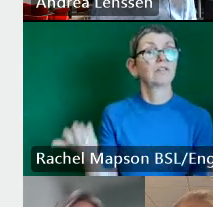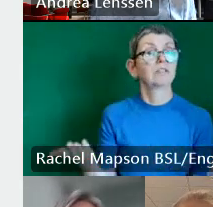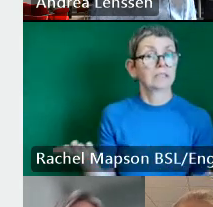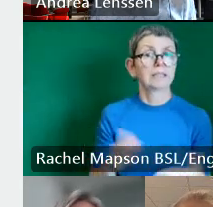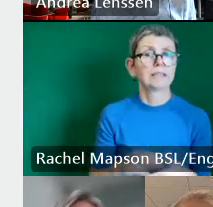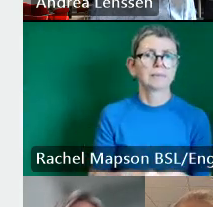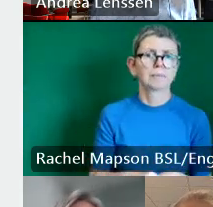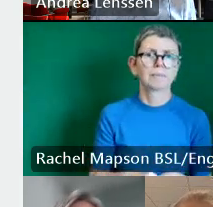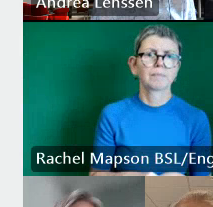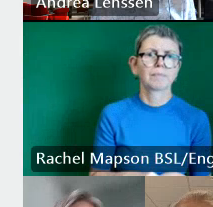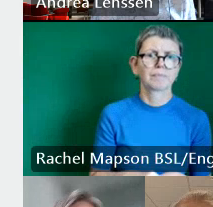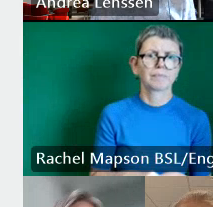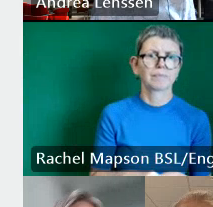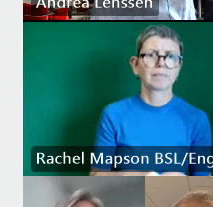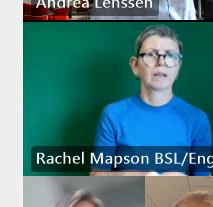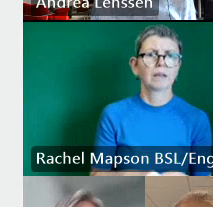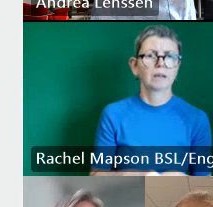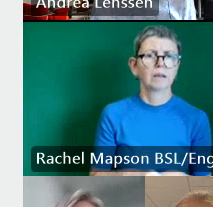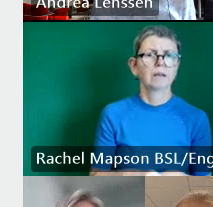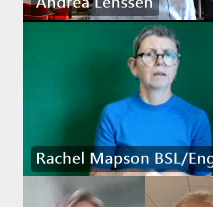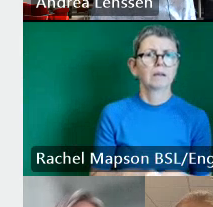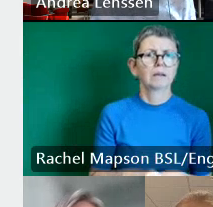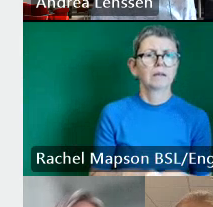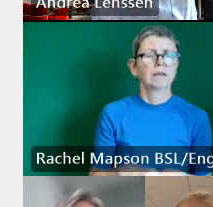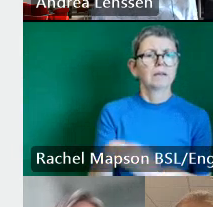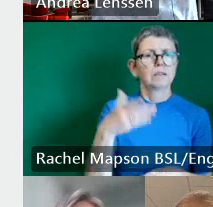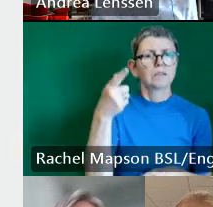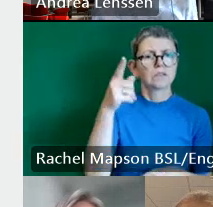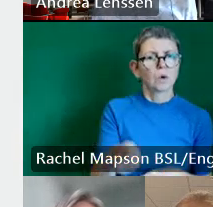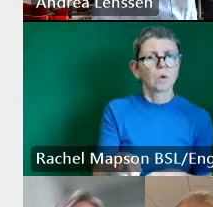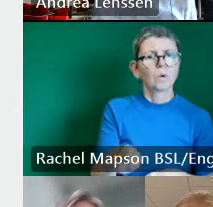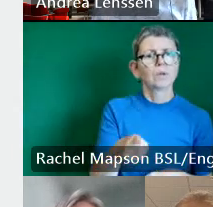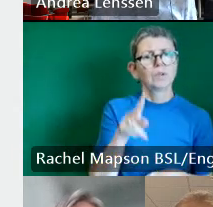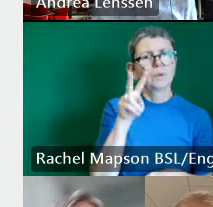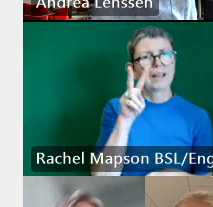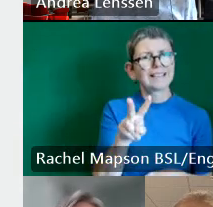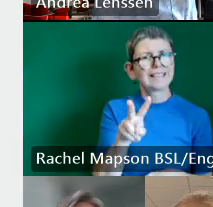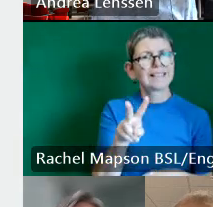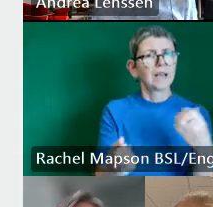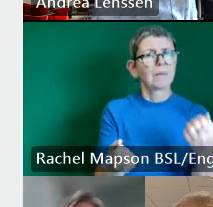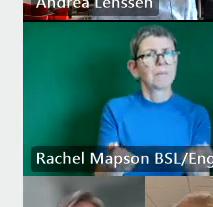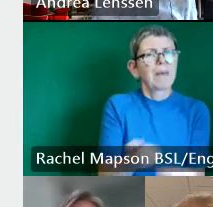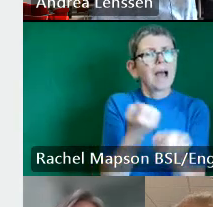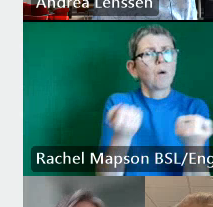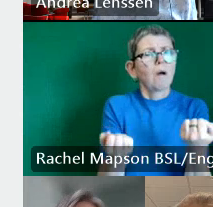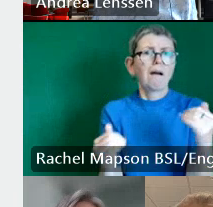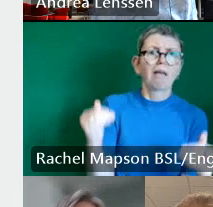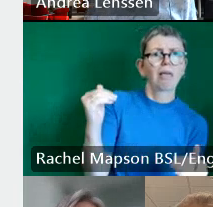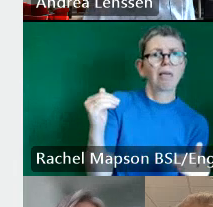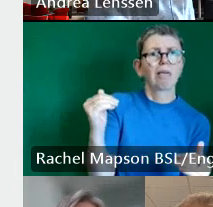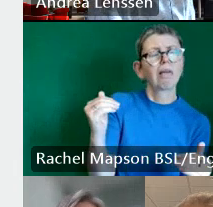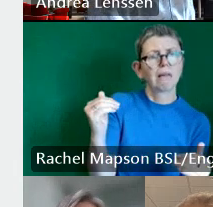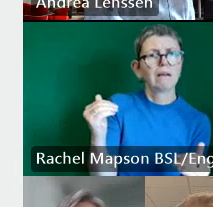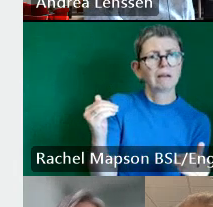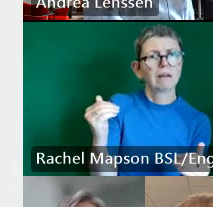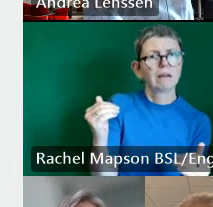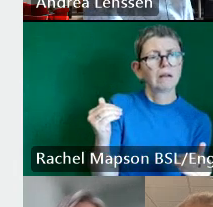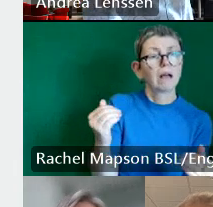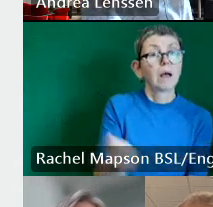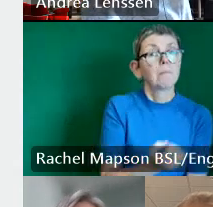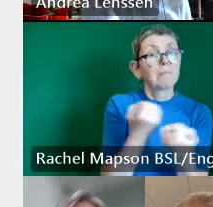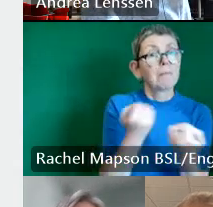institutional racism and class oppression and so on can lead to an imbalance in power. So power and wealth are both things